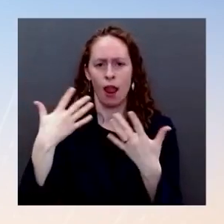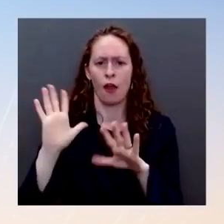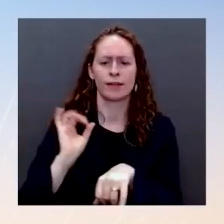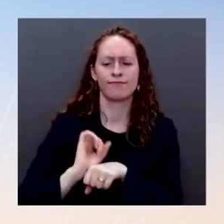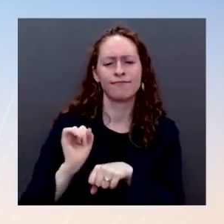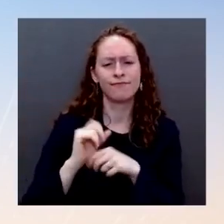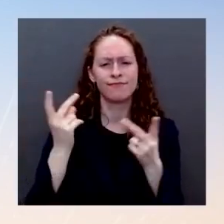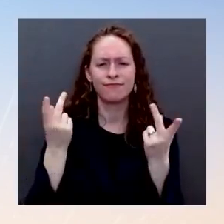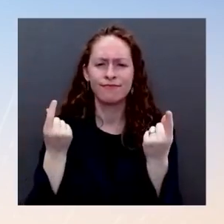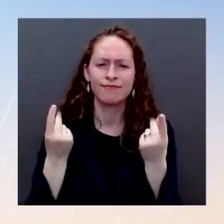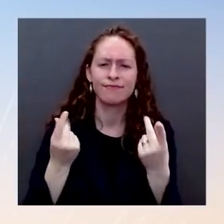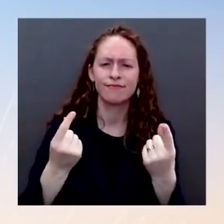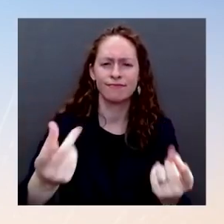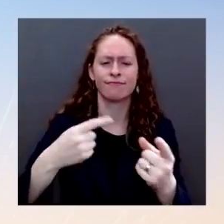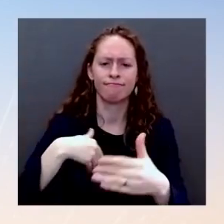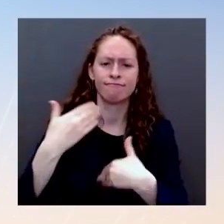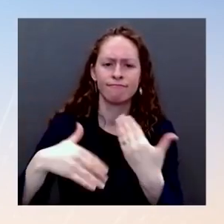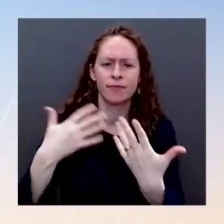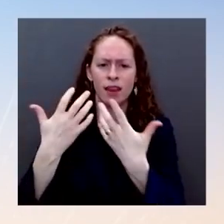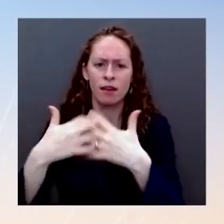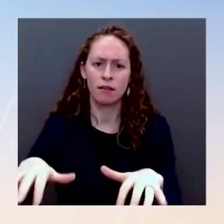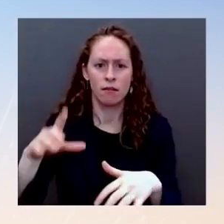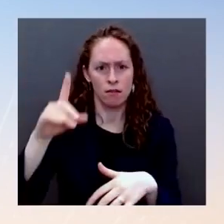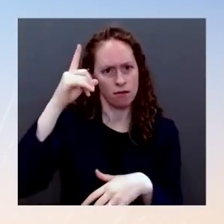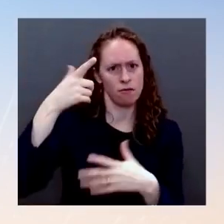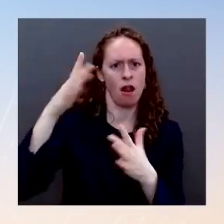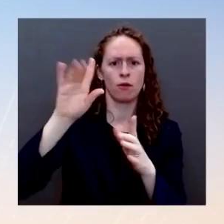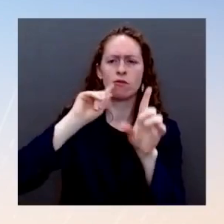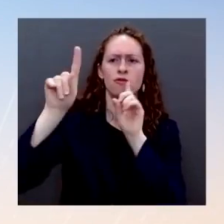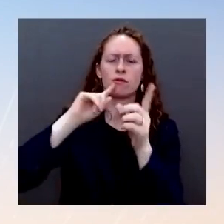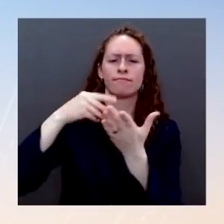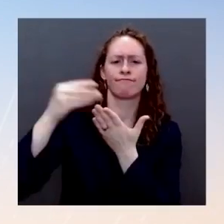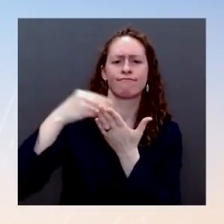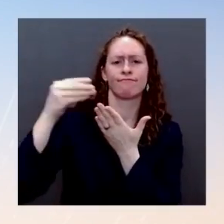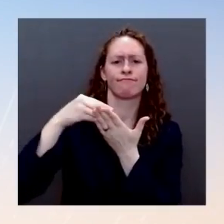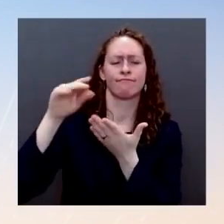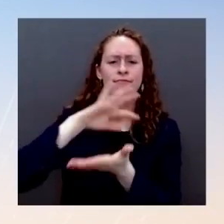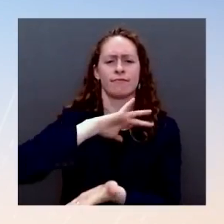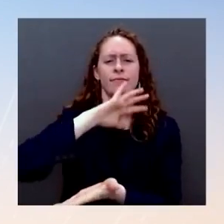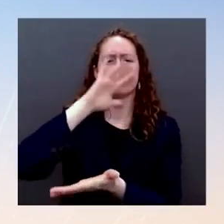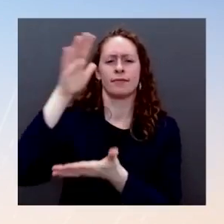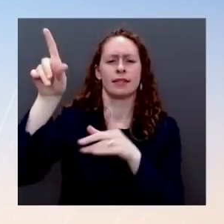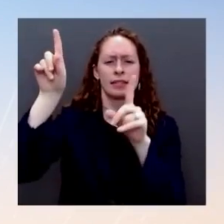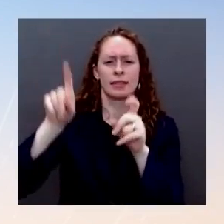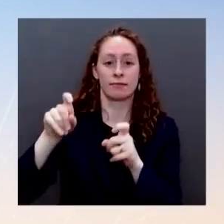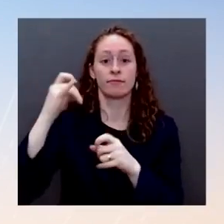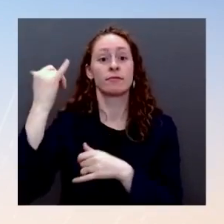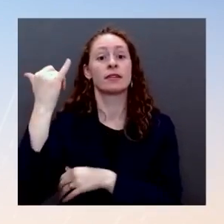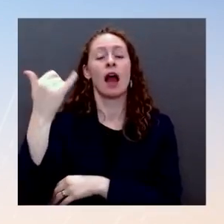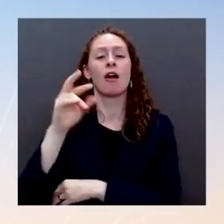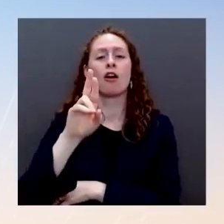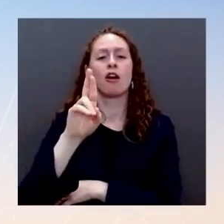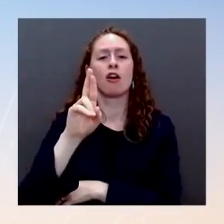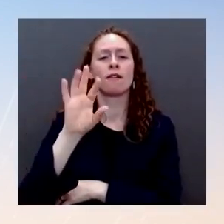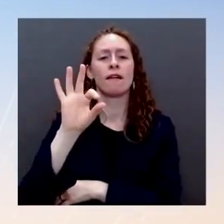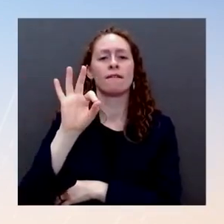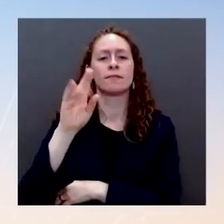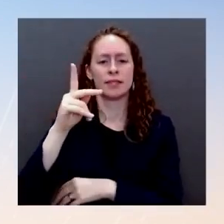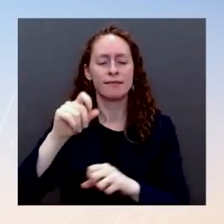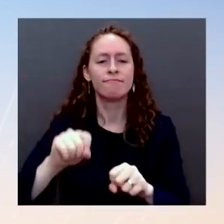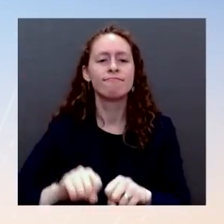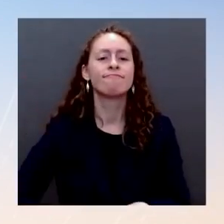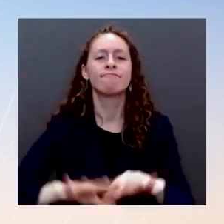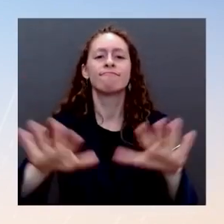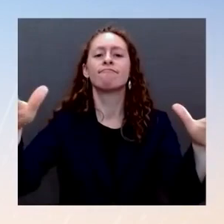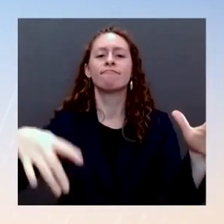the RFP, the request for proposal, that has been sent out to industry allows us to best understand logistics, timing, and manufacturing considerations. So where we